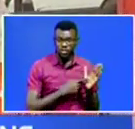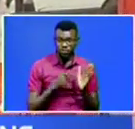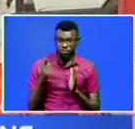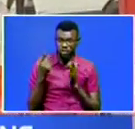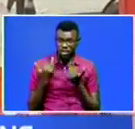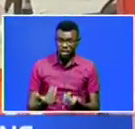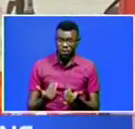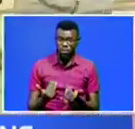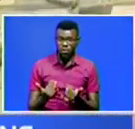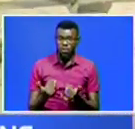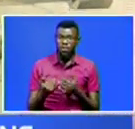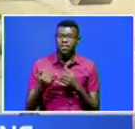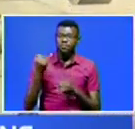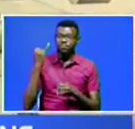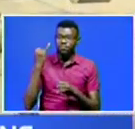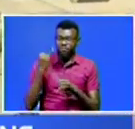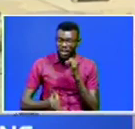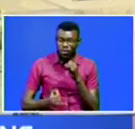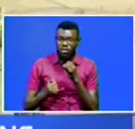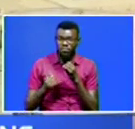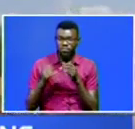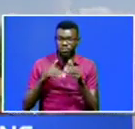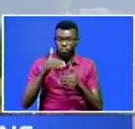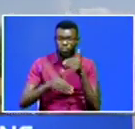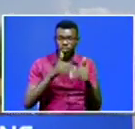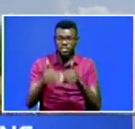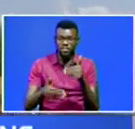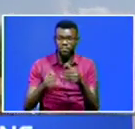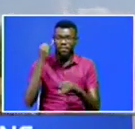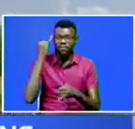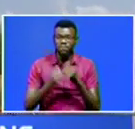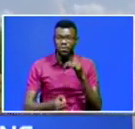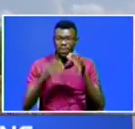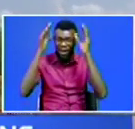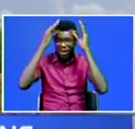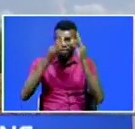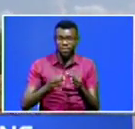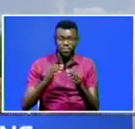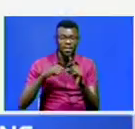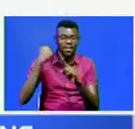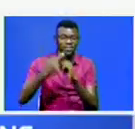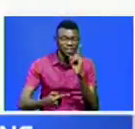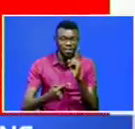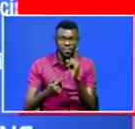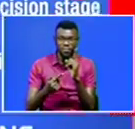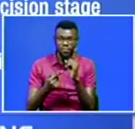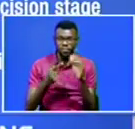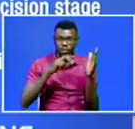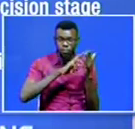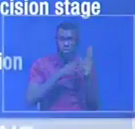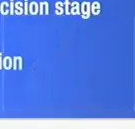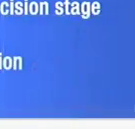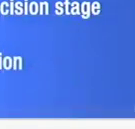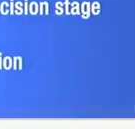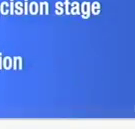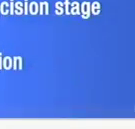currently on pre-final investment decision stage, with the final investment decision expected mid next year. The project,